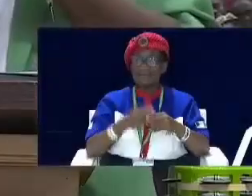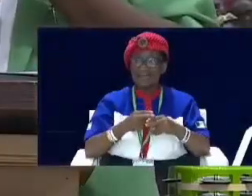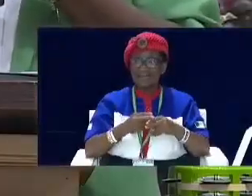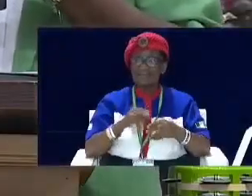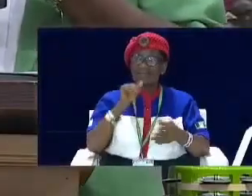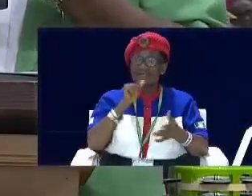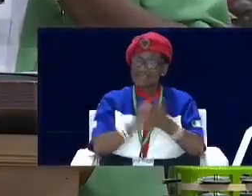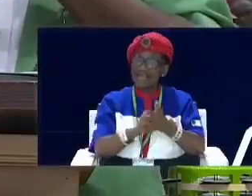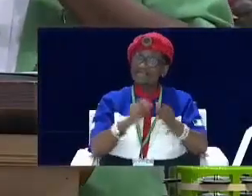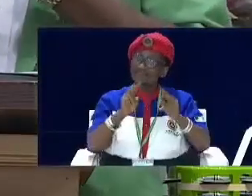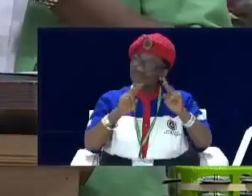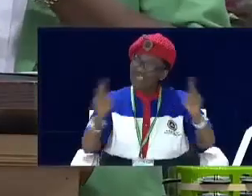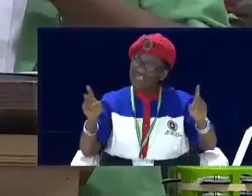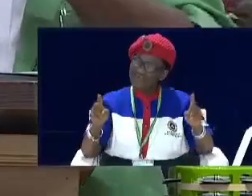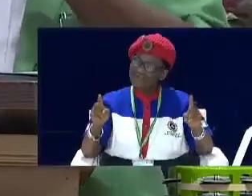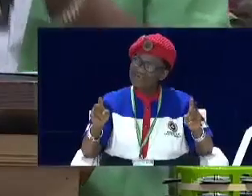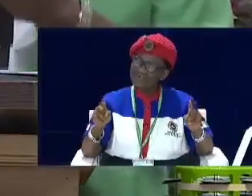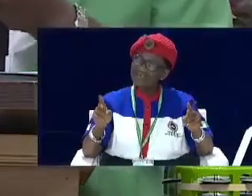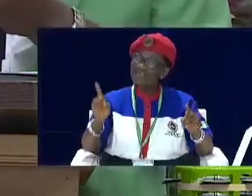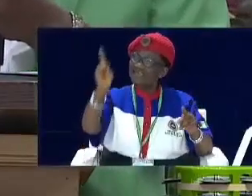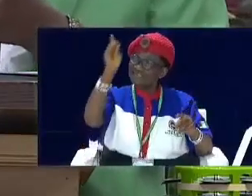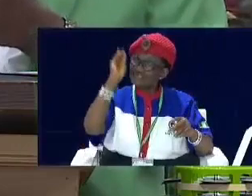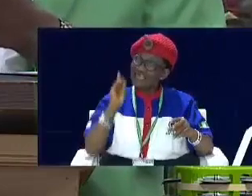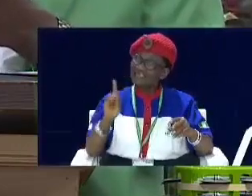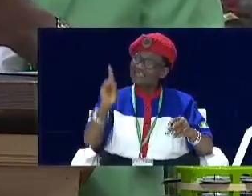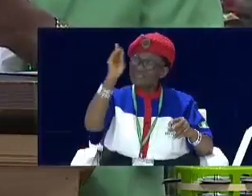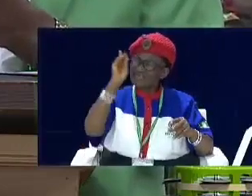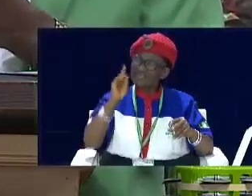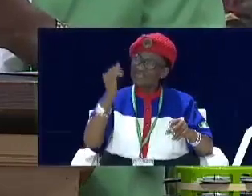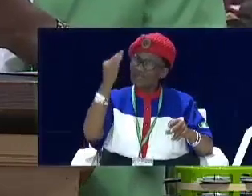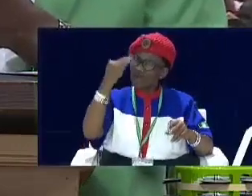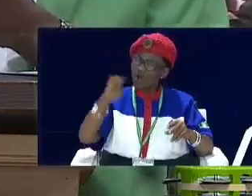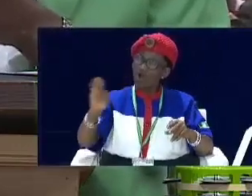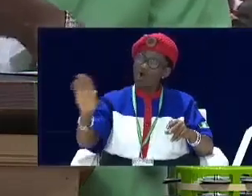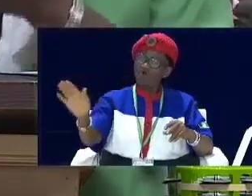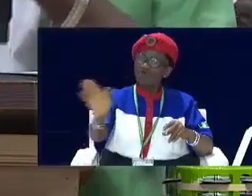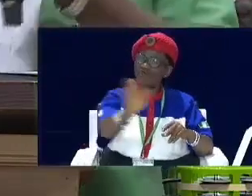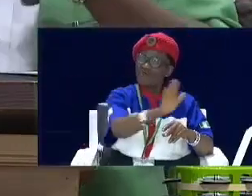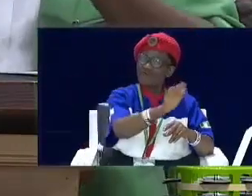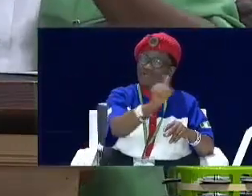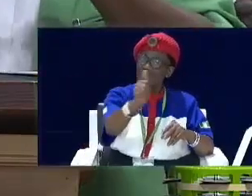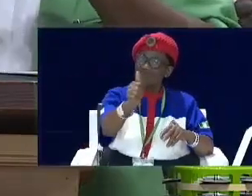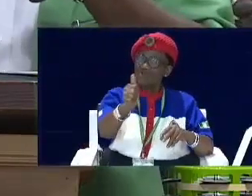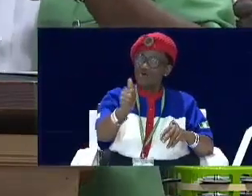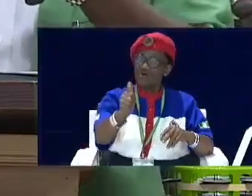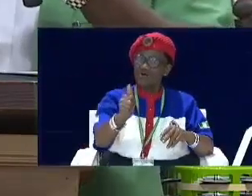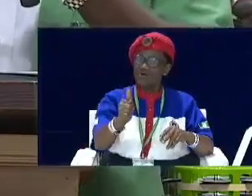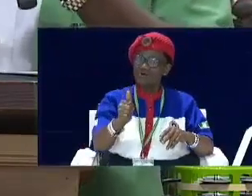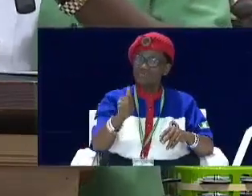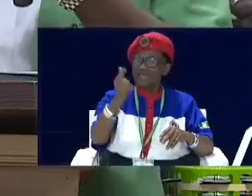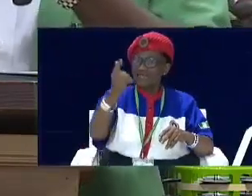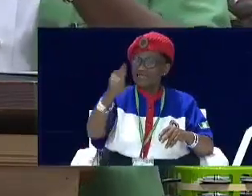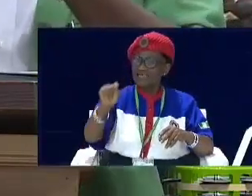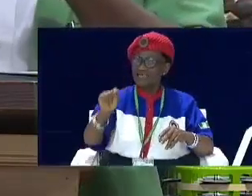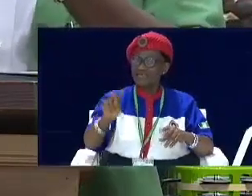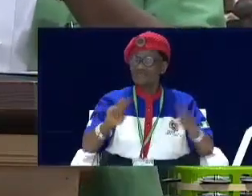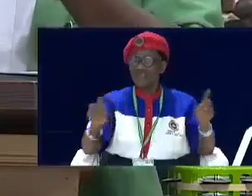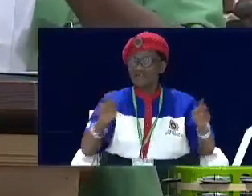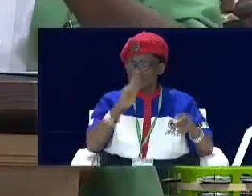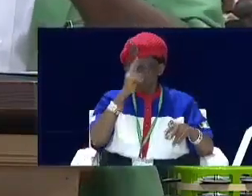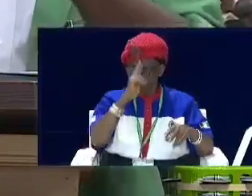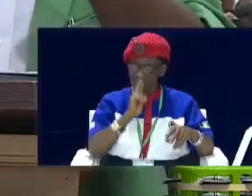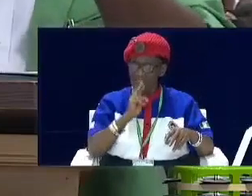That very destiny of yours. Ipin ati anyanmo re yen gangan. The very reason for which